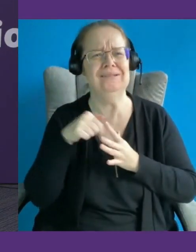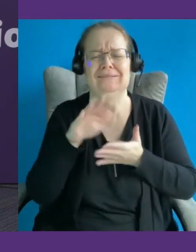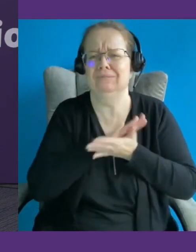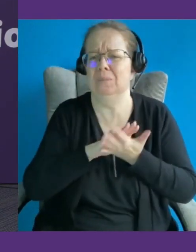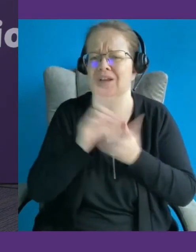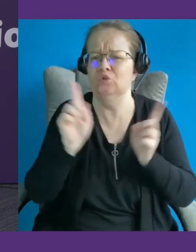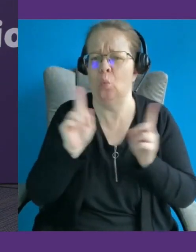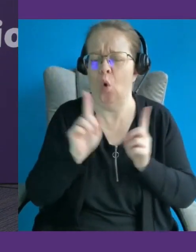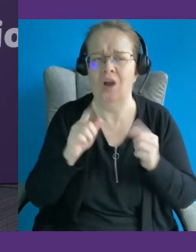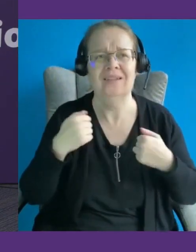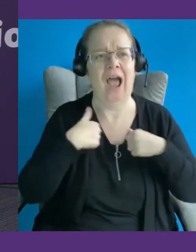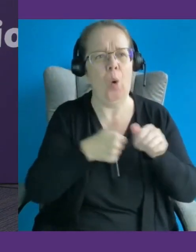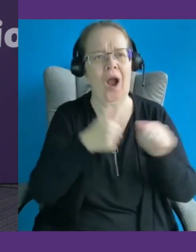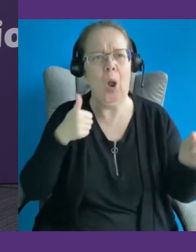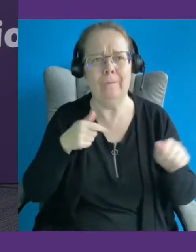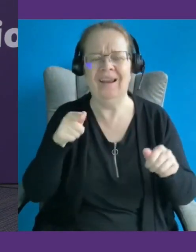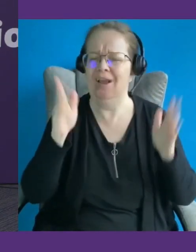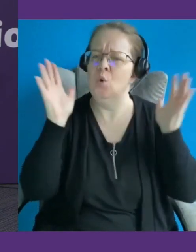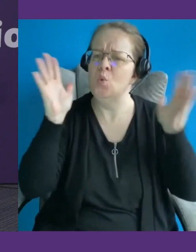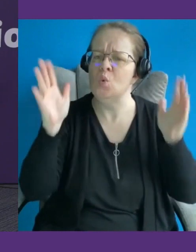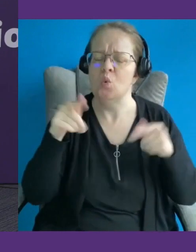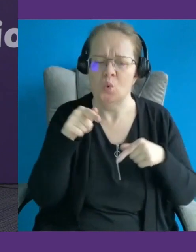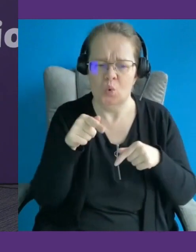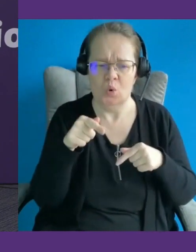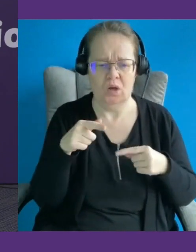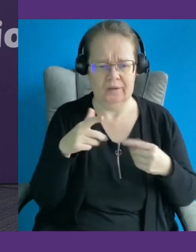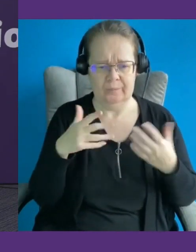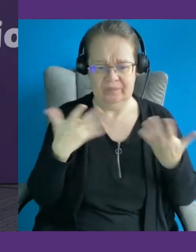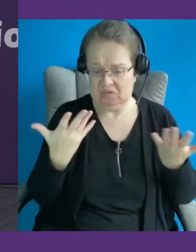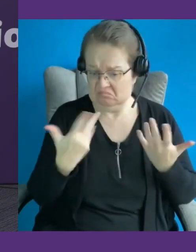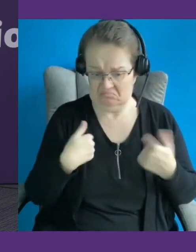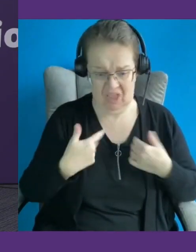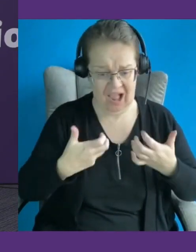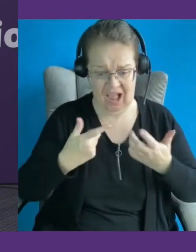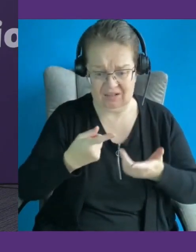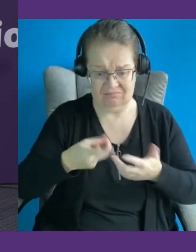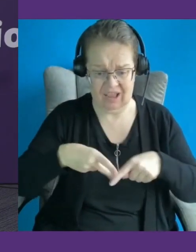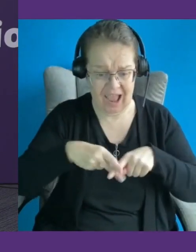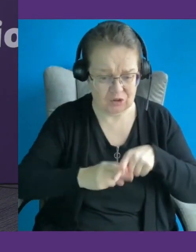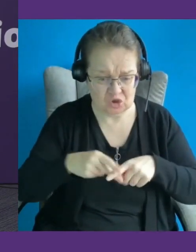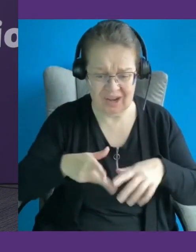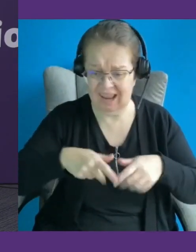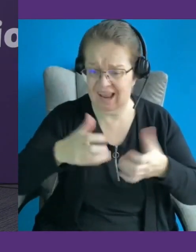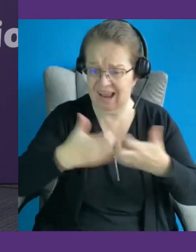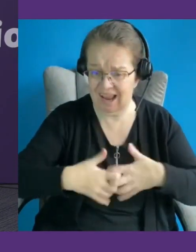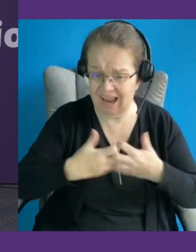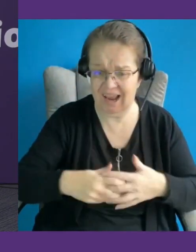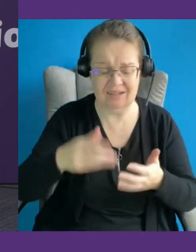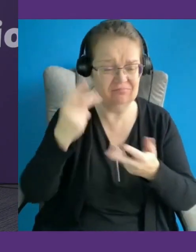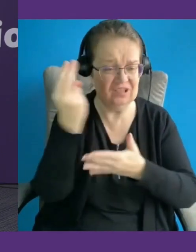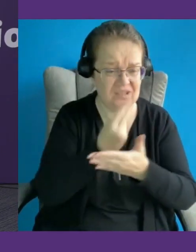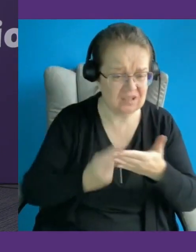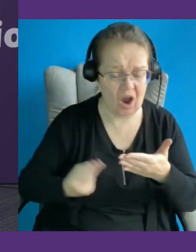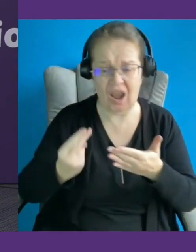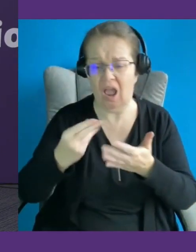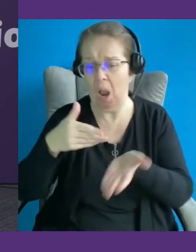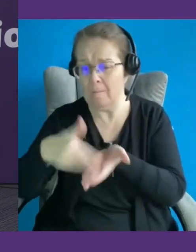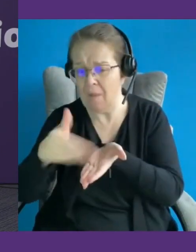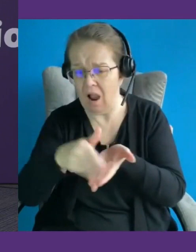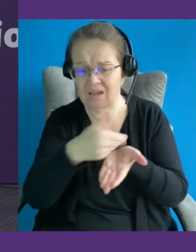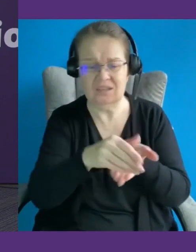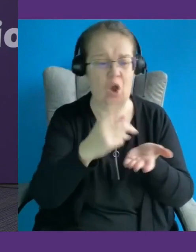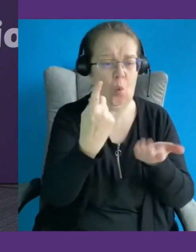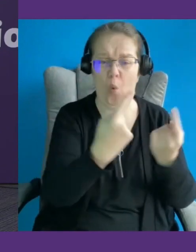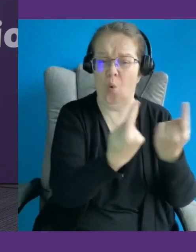think about it in the work that you do. And that can be for anyone, whether they're an engineer, or designer, marketing, all the way to a facilities